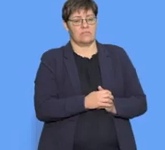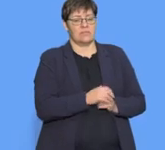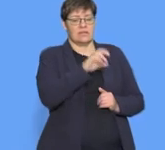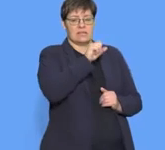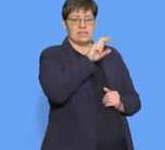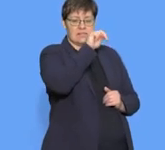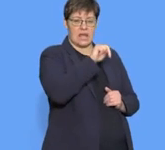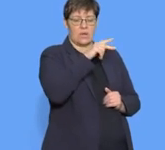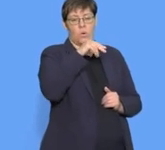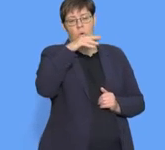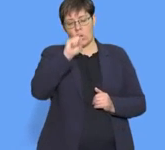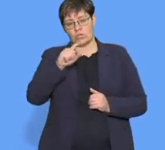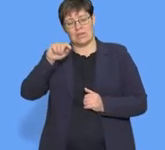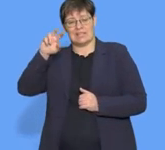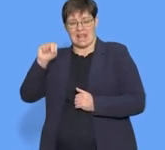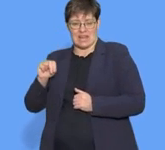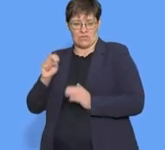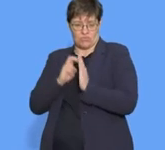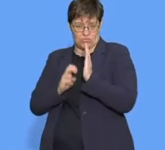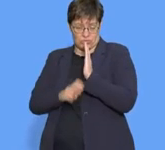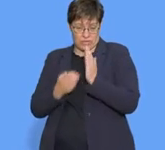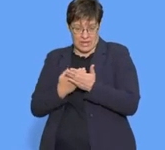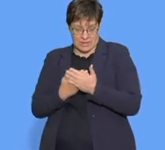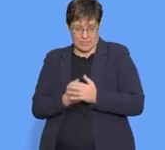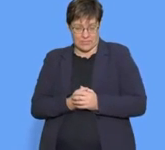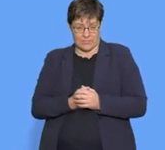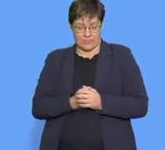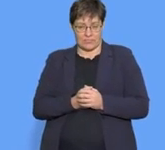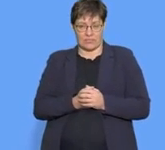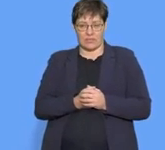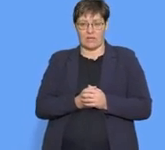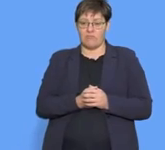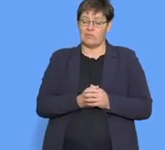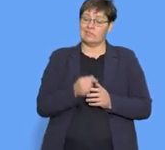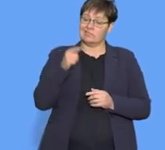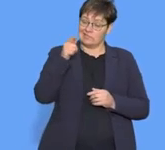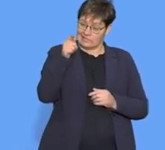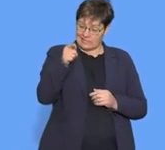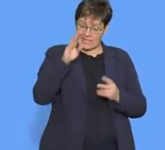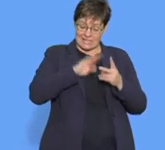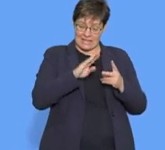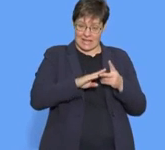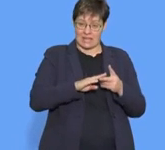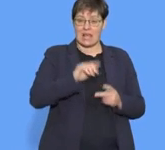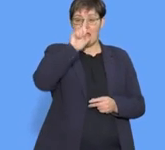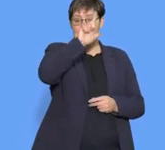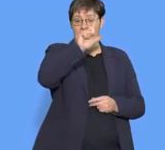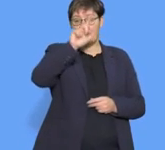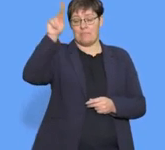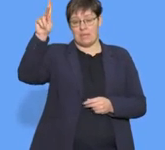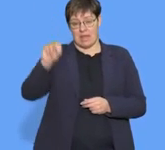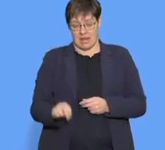our sine, cos, or tan rules for that one. So, but for this triangle here, this second triangle